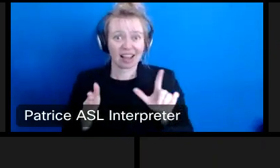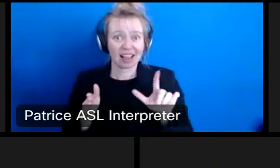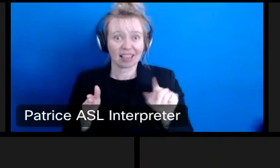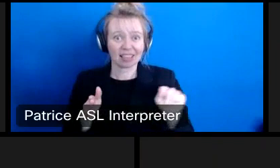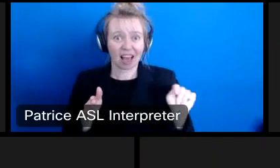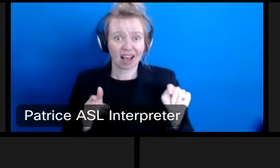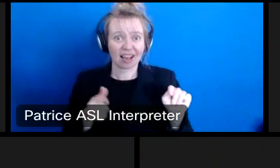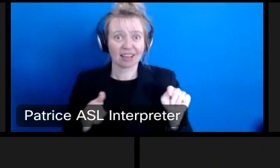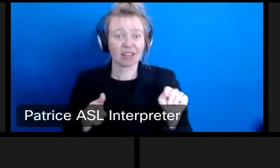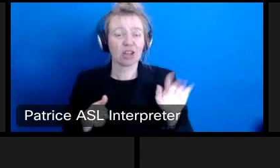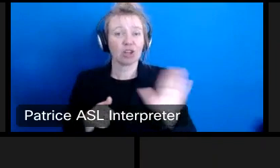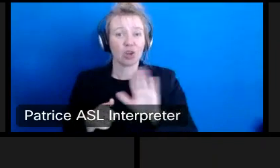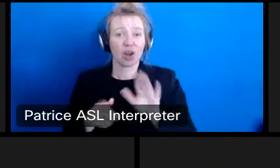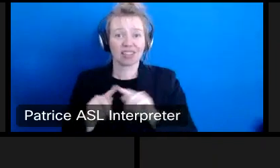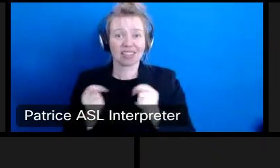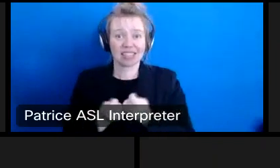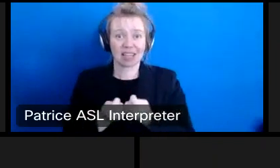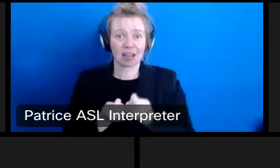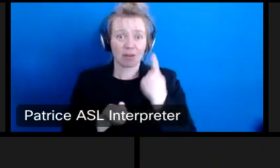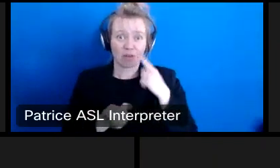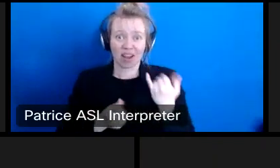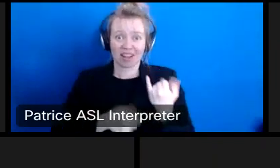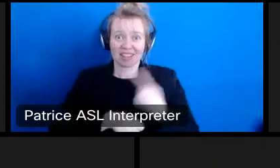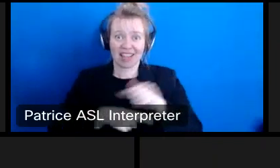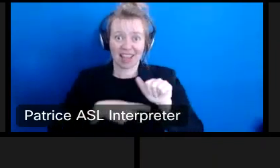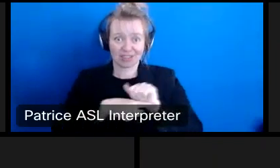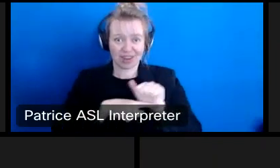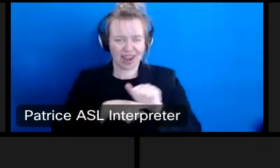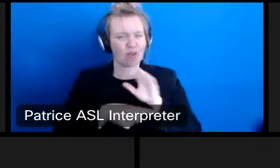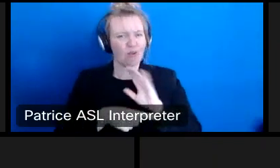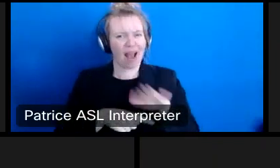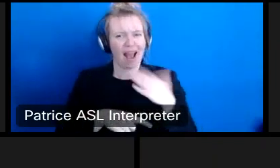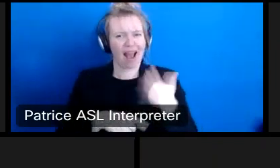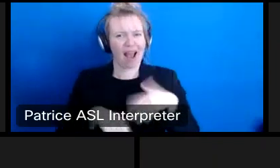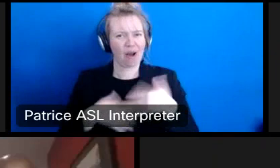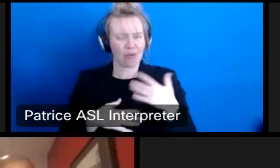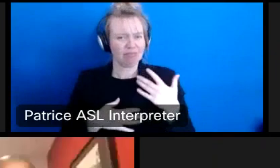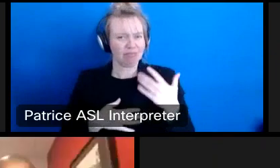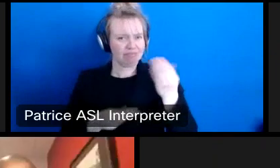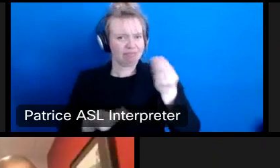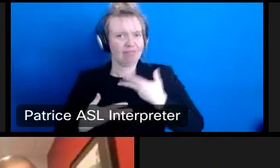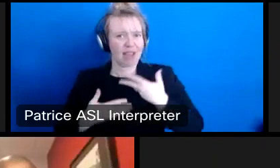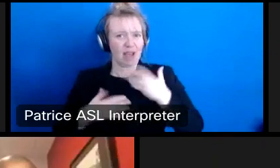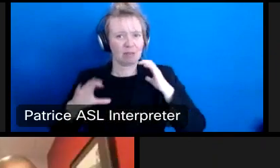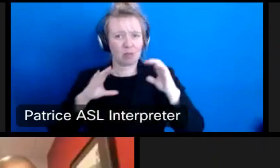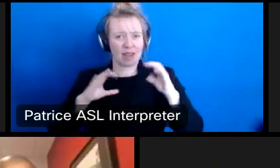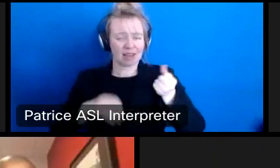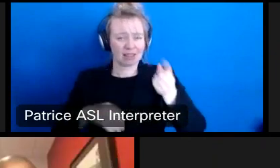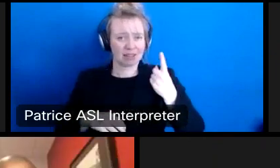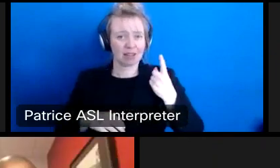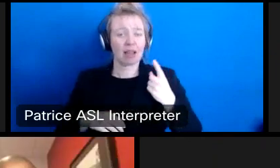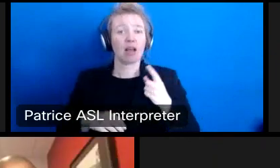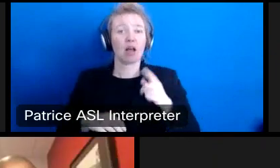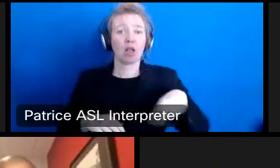for today's training. It was very insightful. And for the commissioners that are on, this training